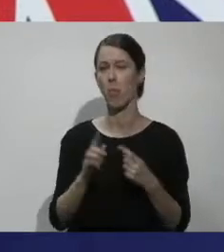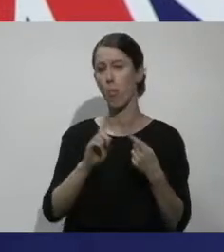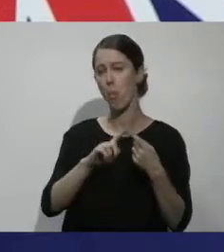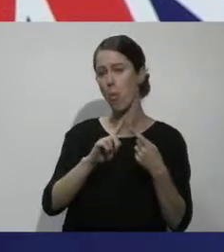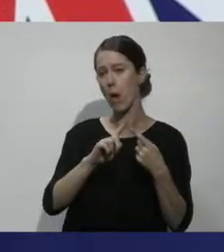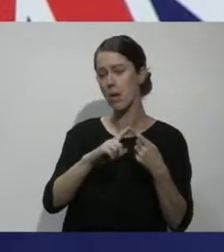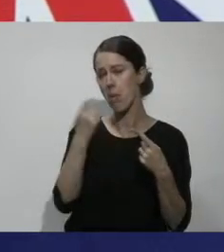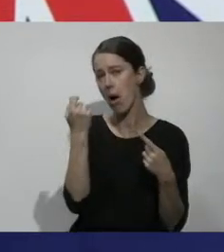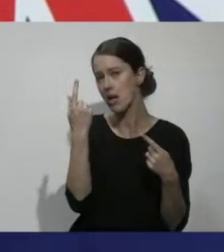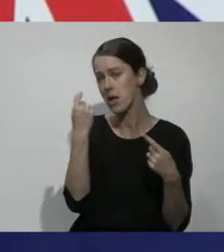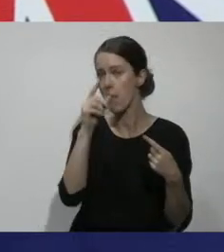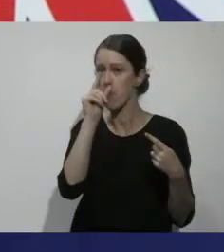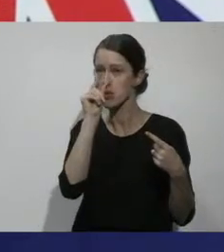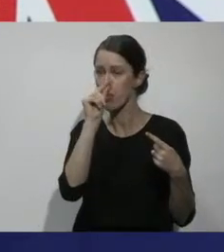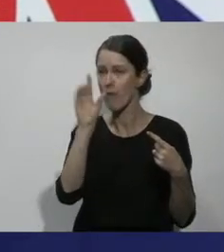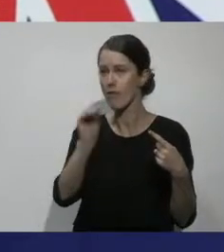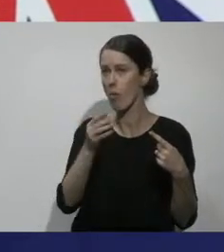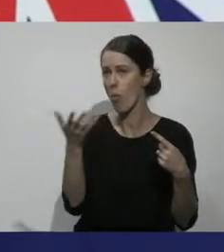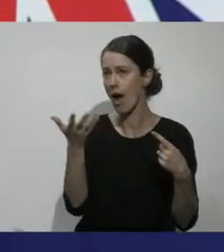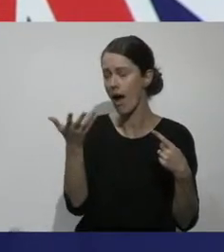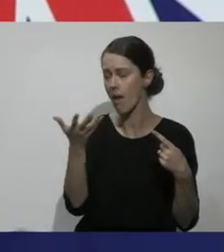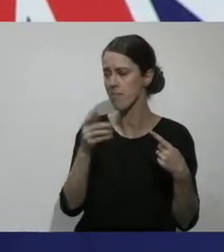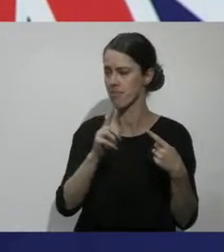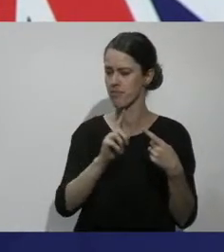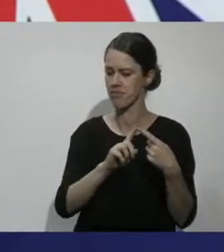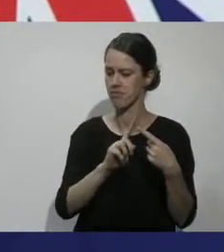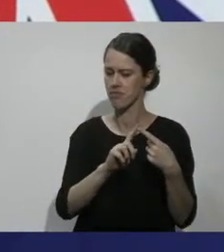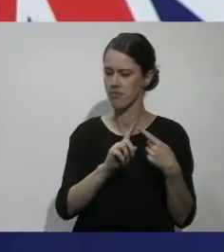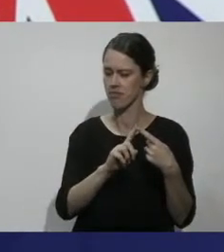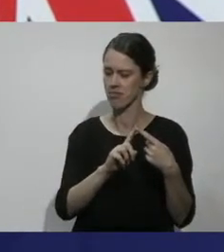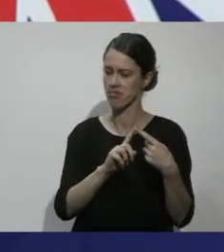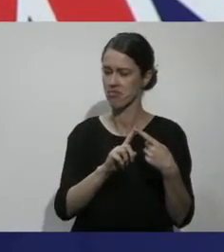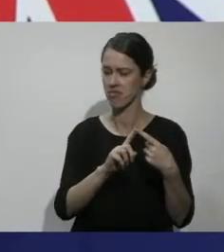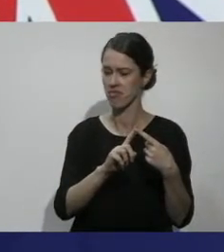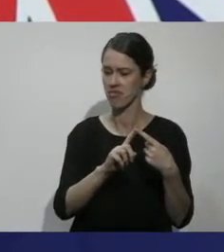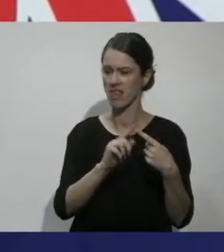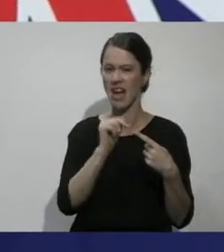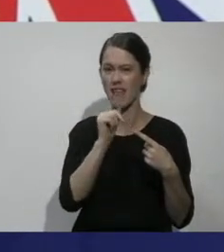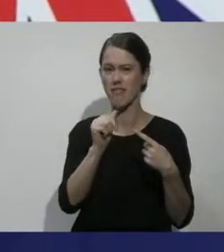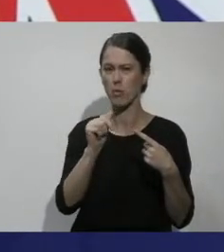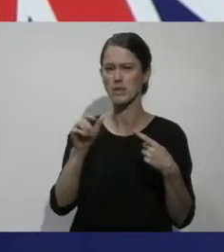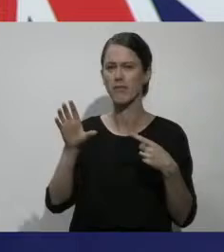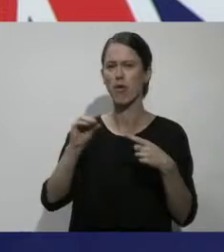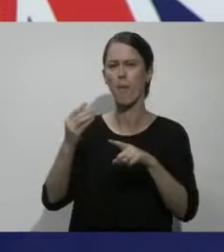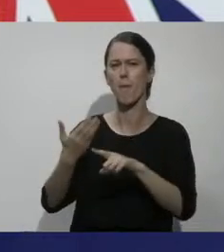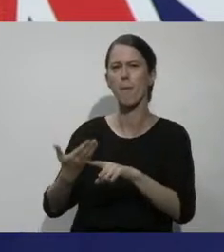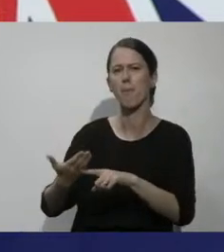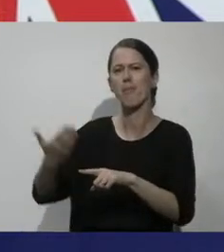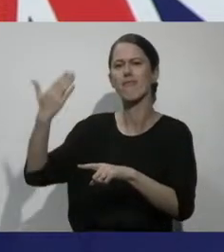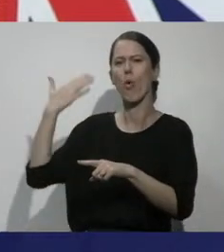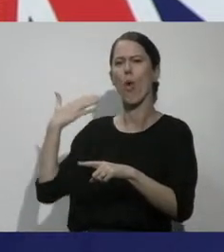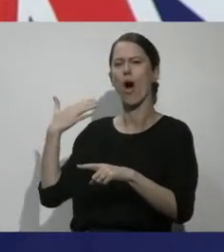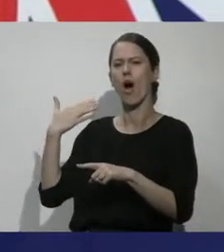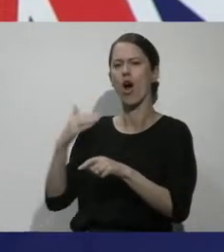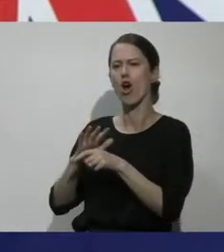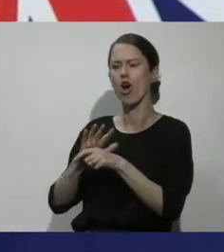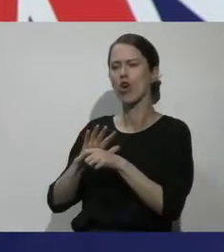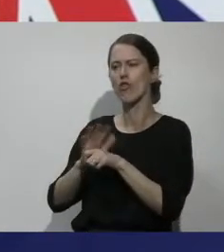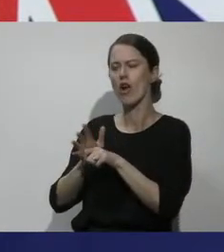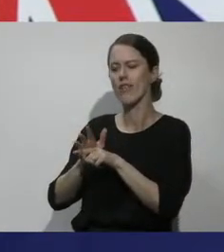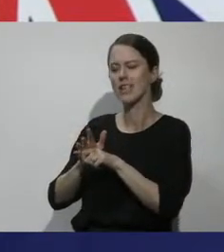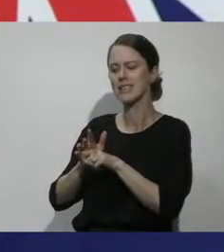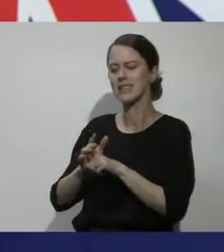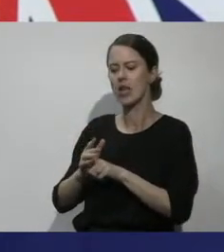been canvassed more broadly has been the idea of whether or not it was just a burning ember that existed in the community that now